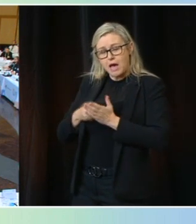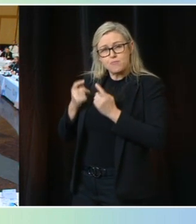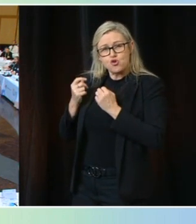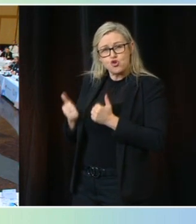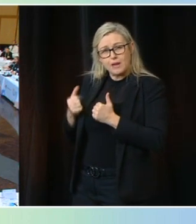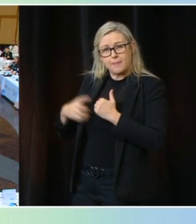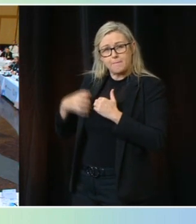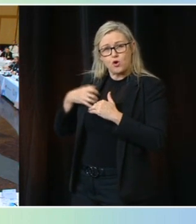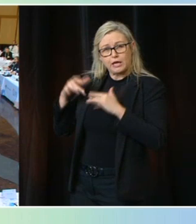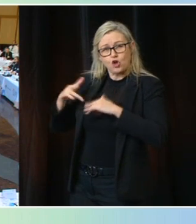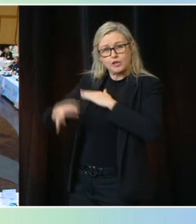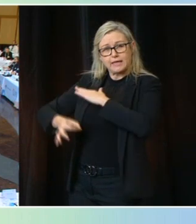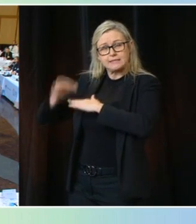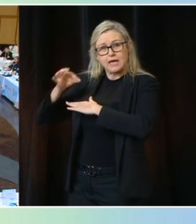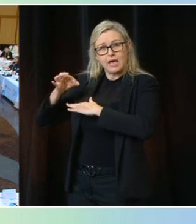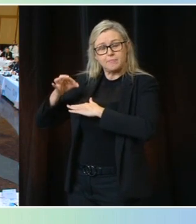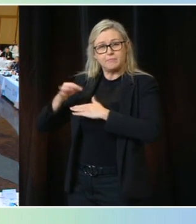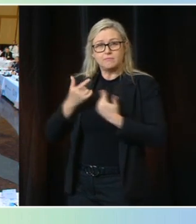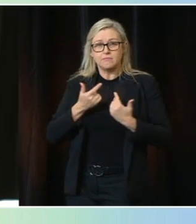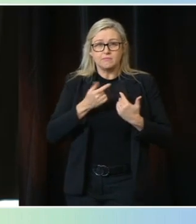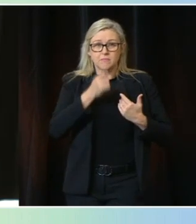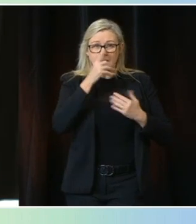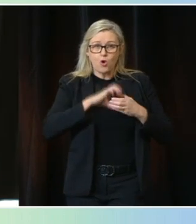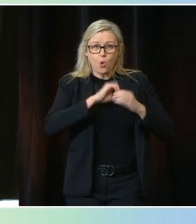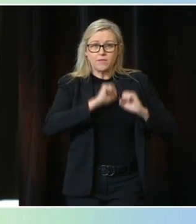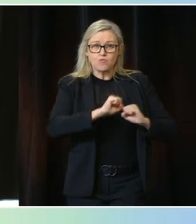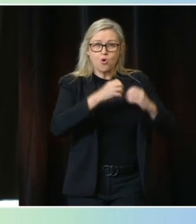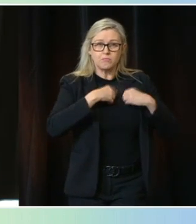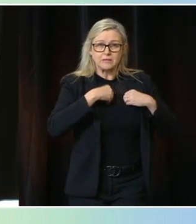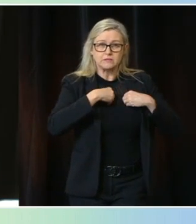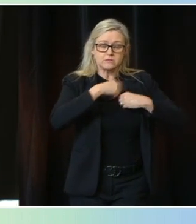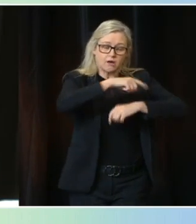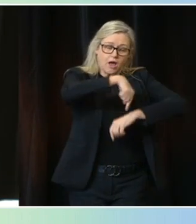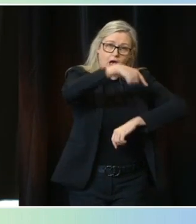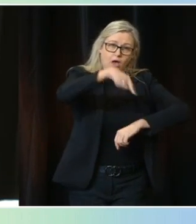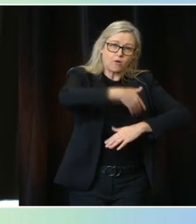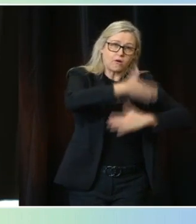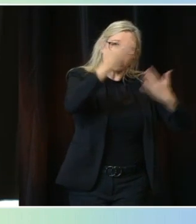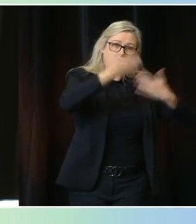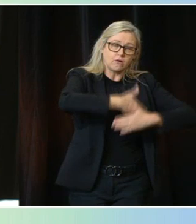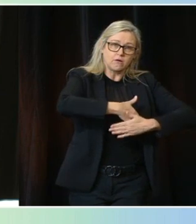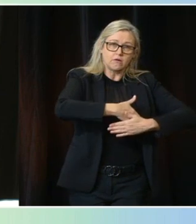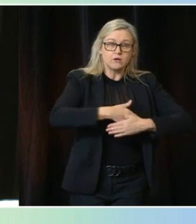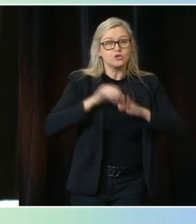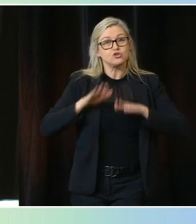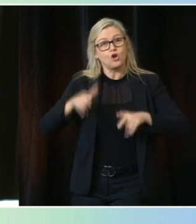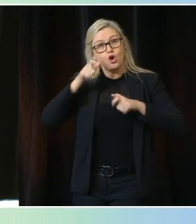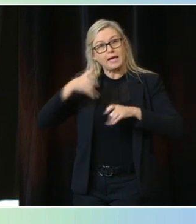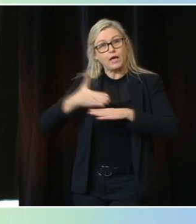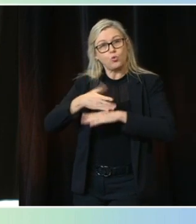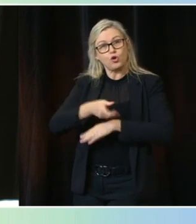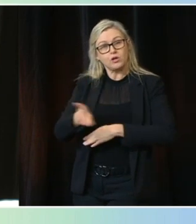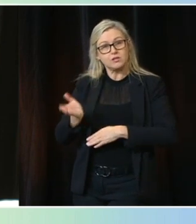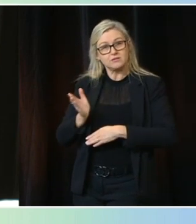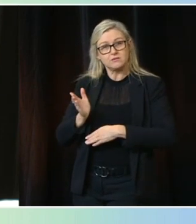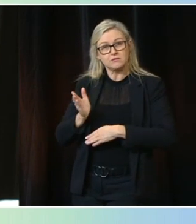owners there long before opening staying well after close child care workers not only doing a vital job in the